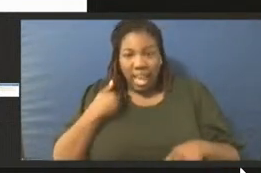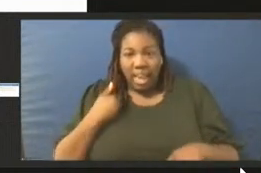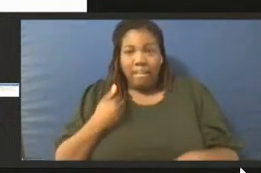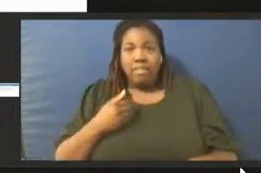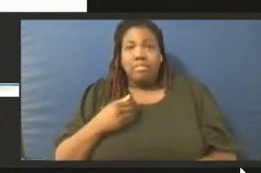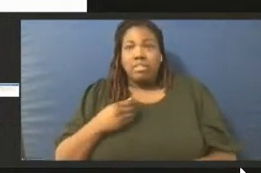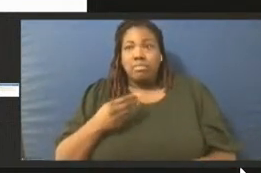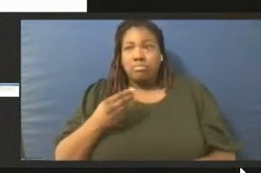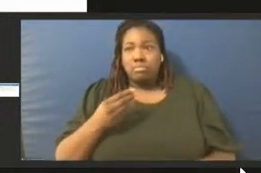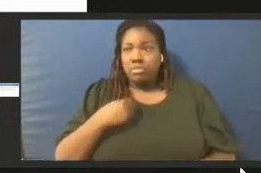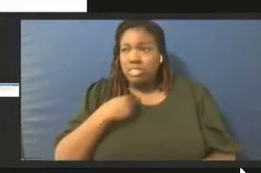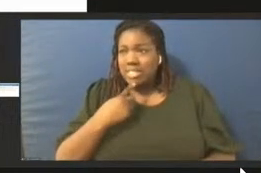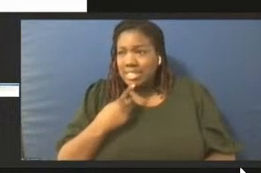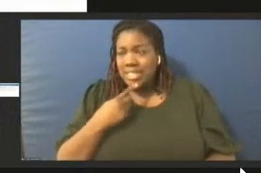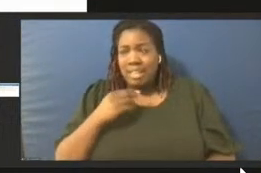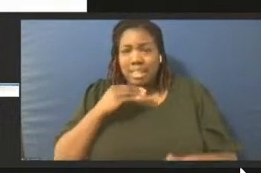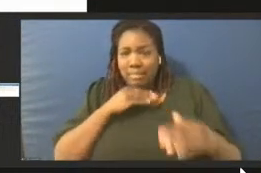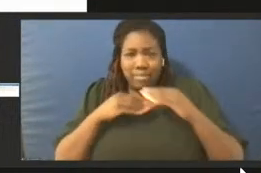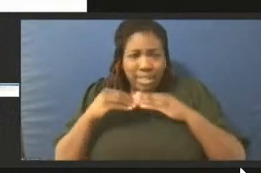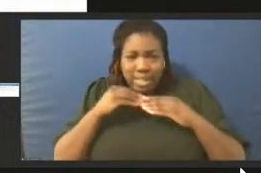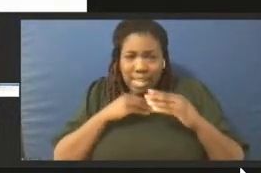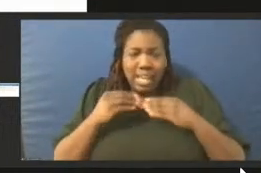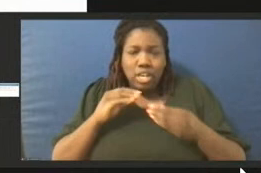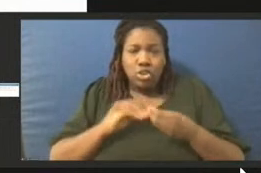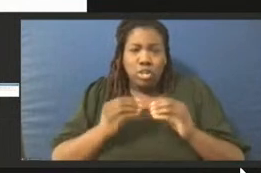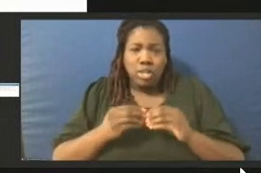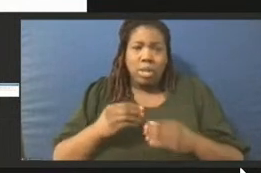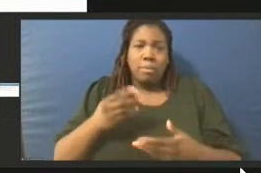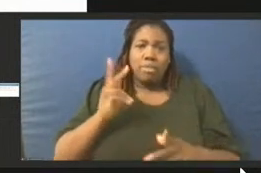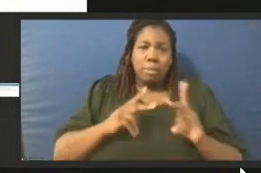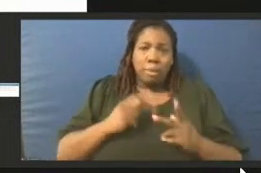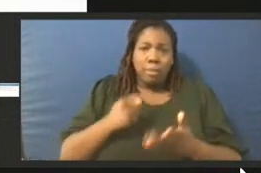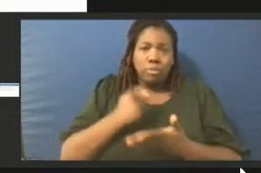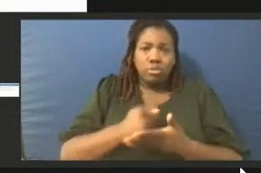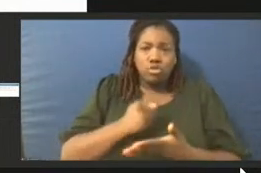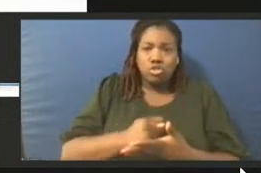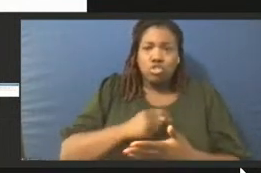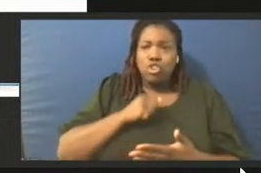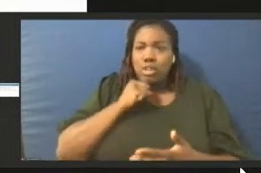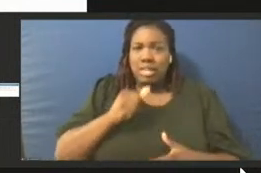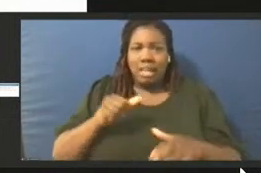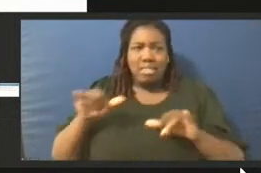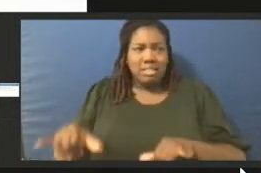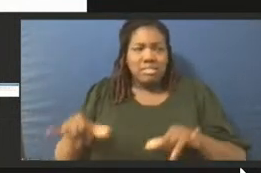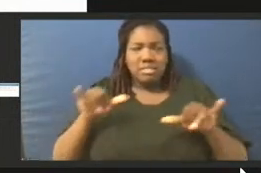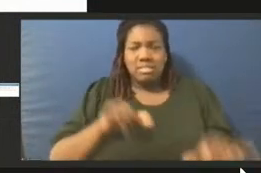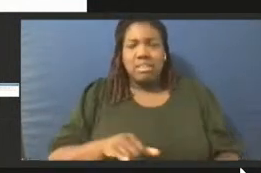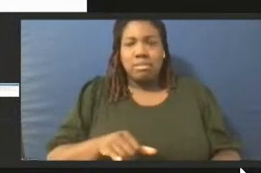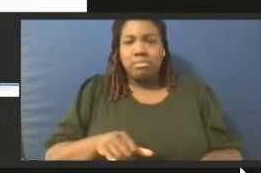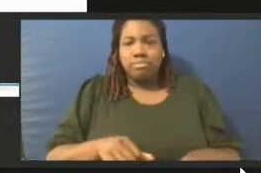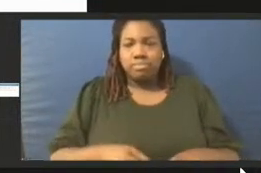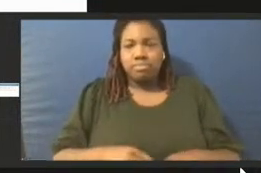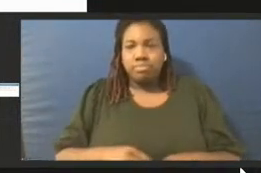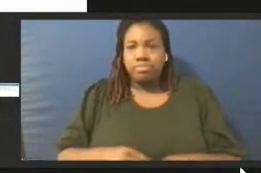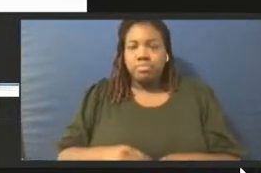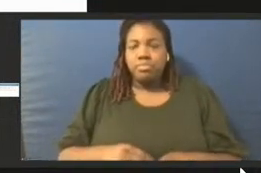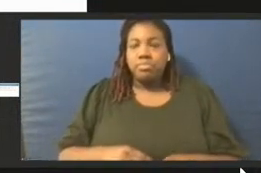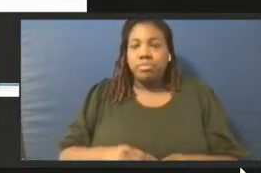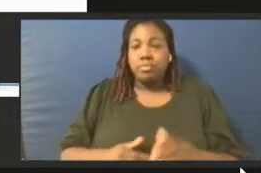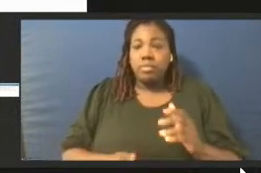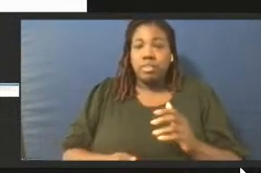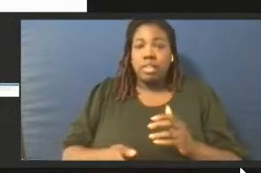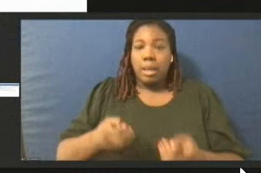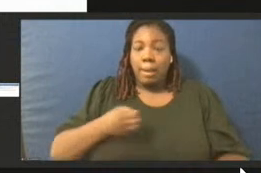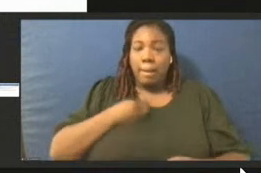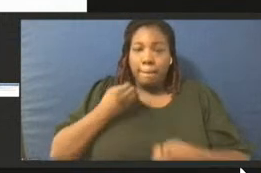seen during the pandemic, or that the numbers of patients they've been treated have not been what they've been told they have. The emotional trauma has